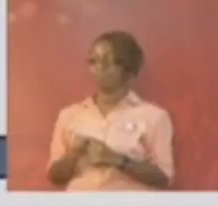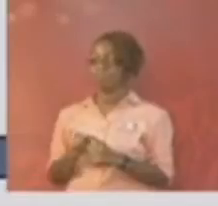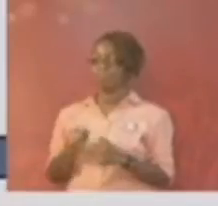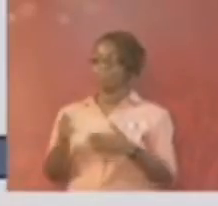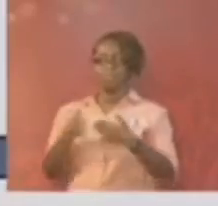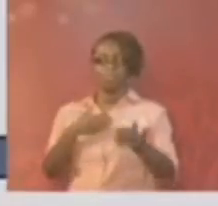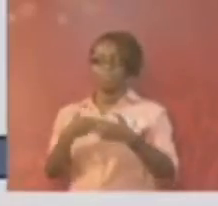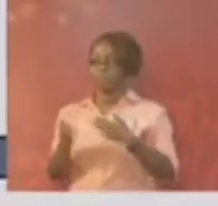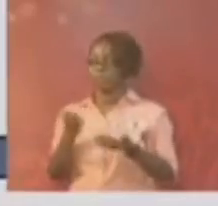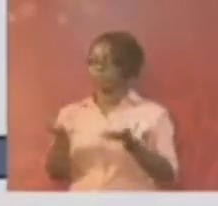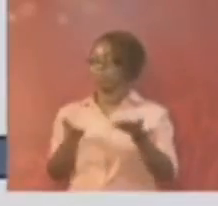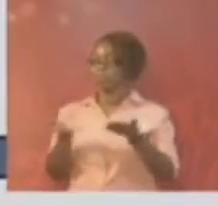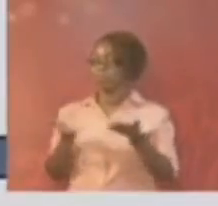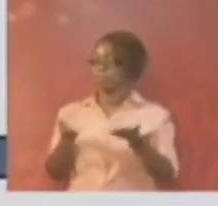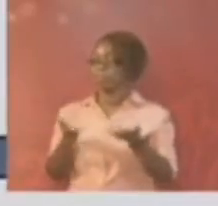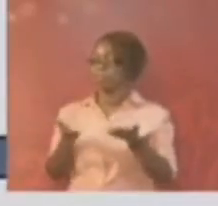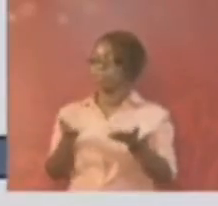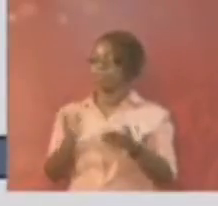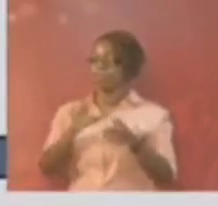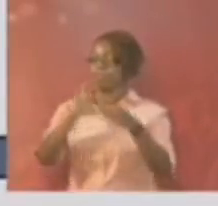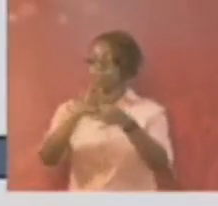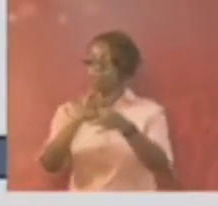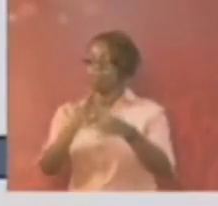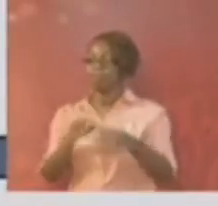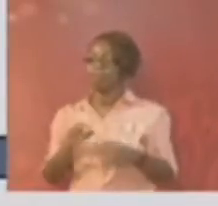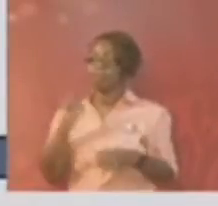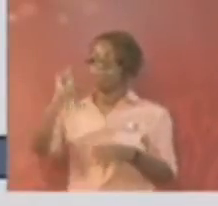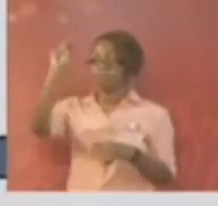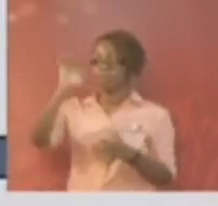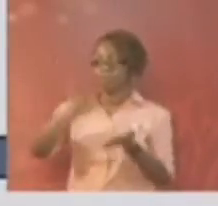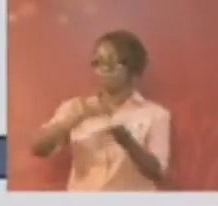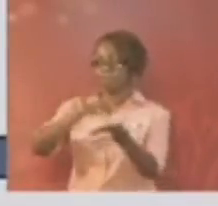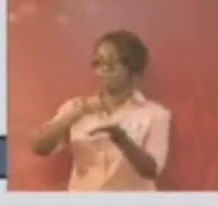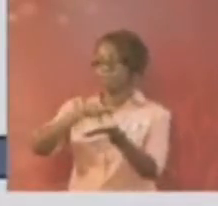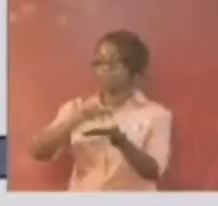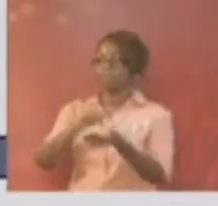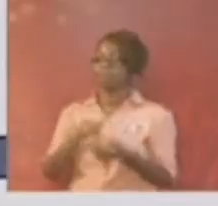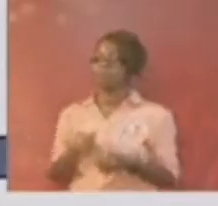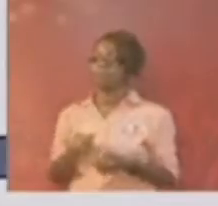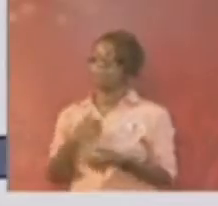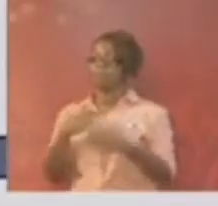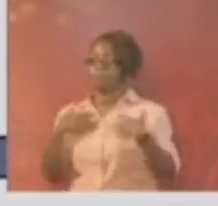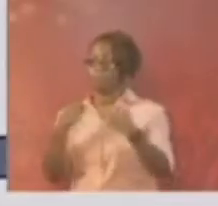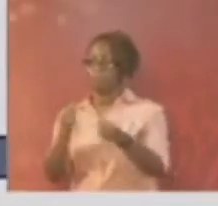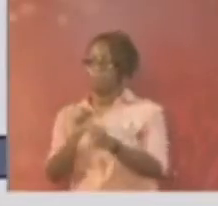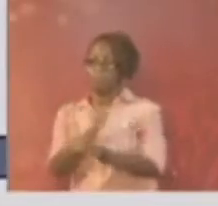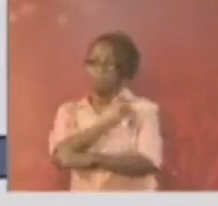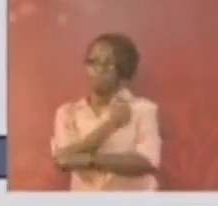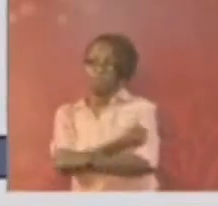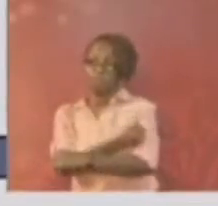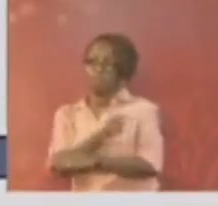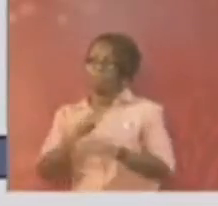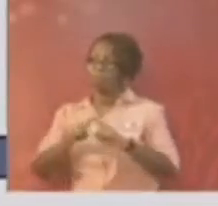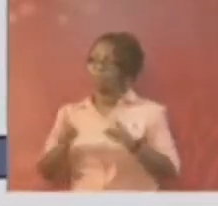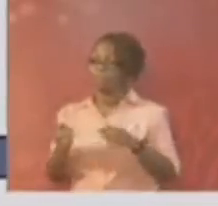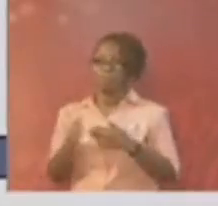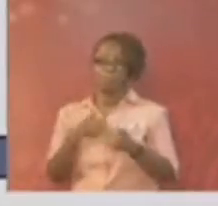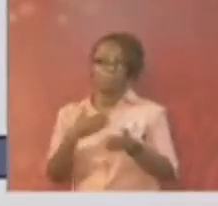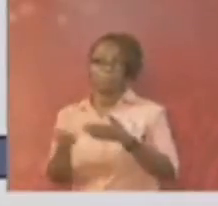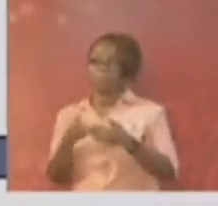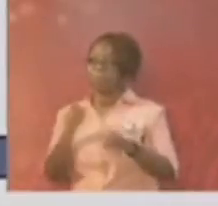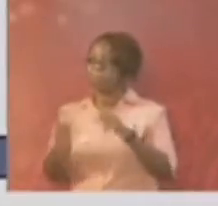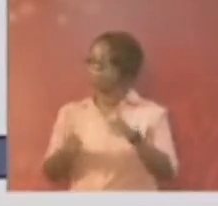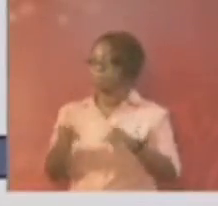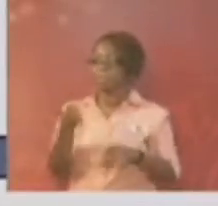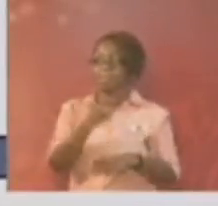Health Authority catchment, we do treat and serve patients from all over the country. With regard